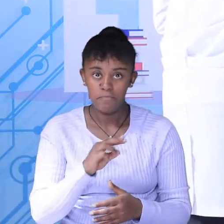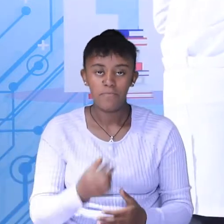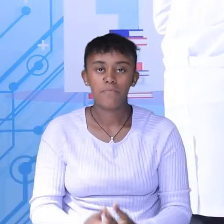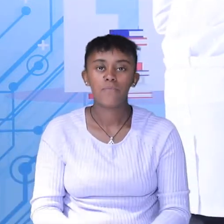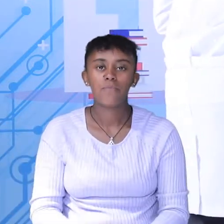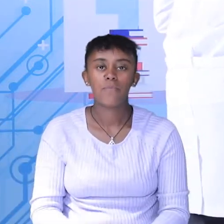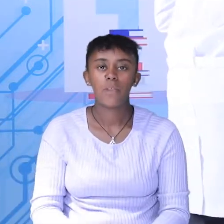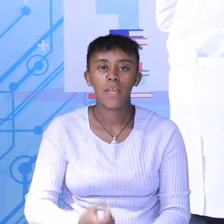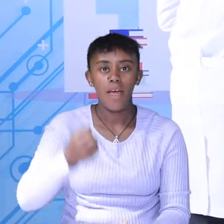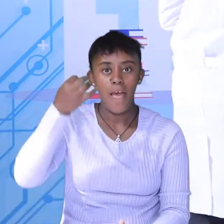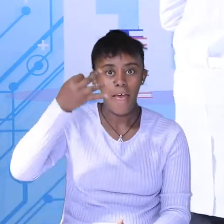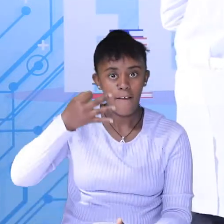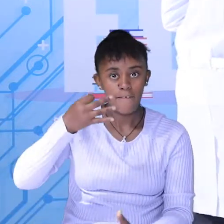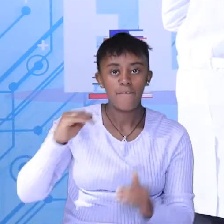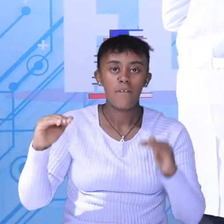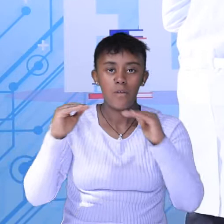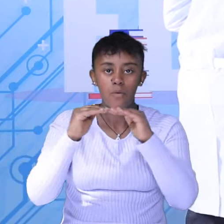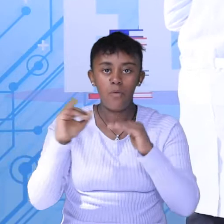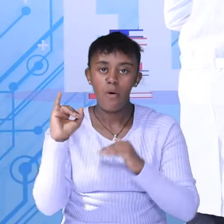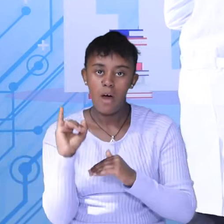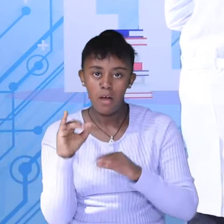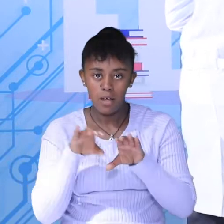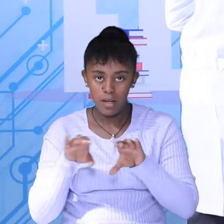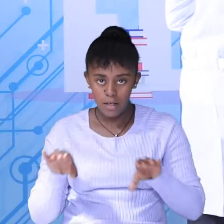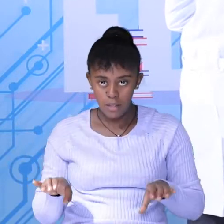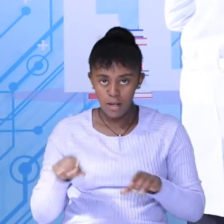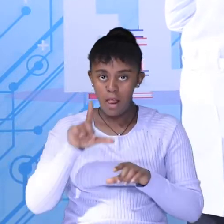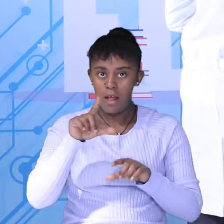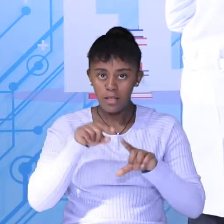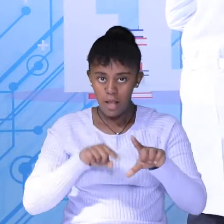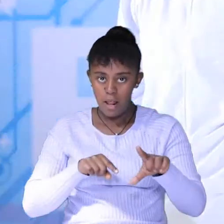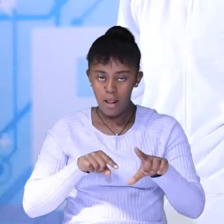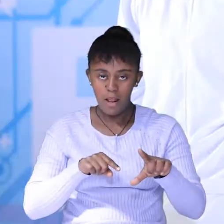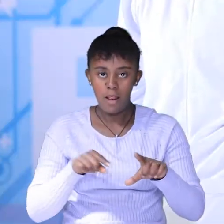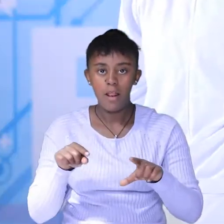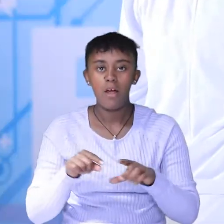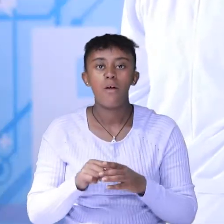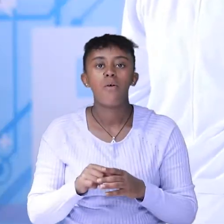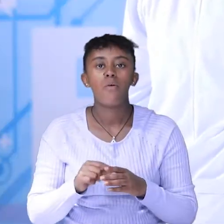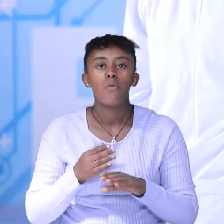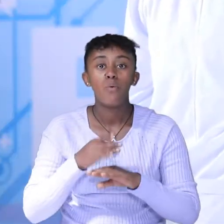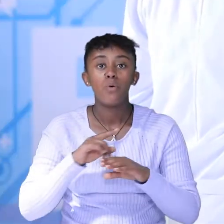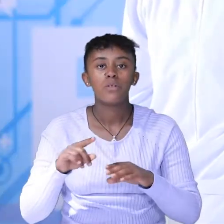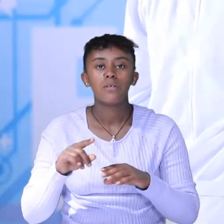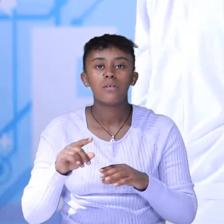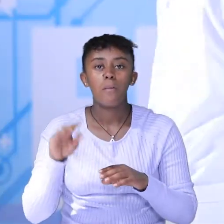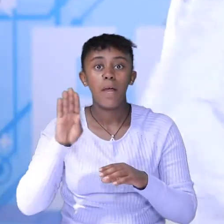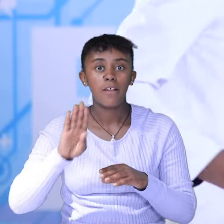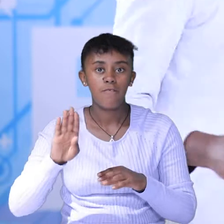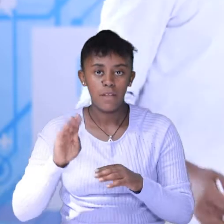F equals to I current, length L, cross magnetic field